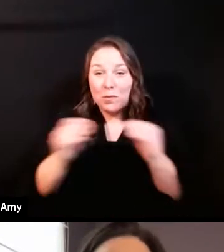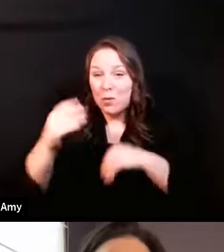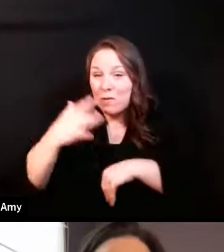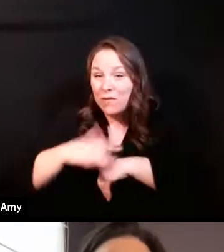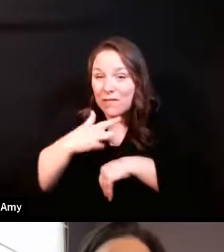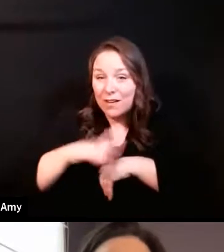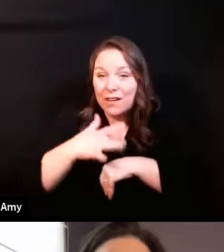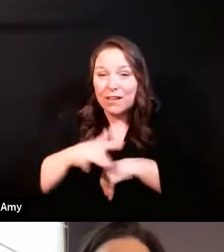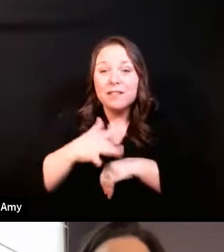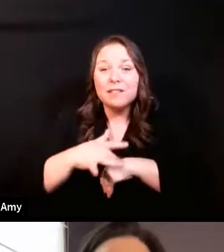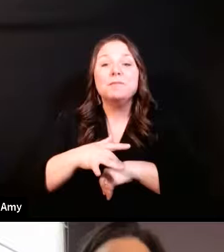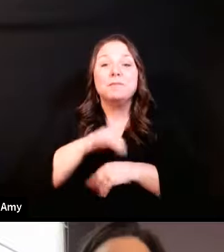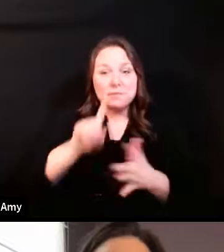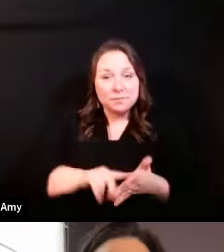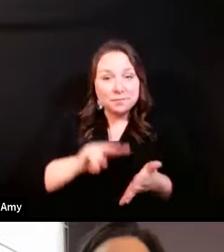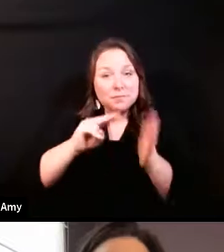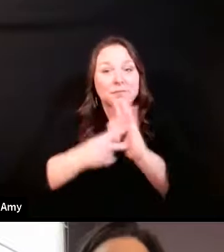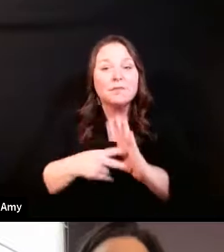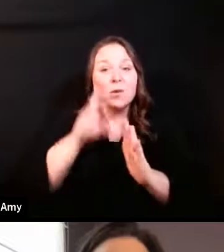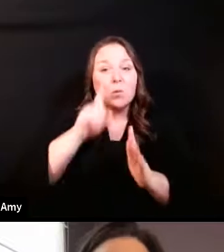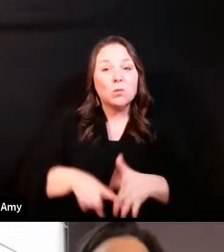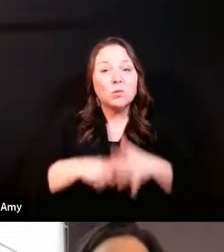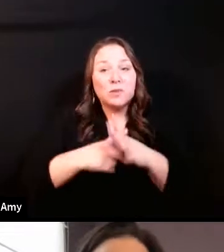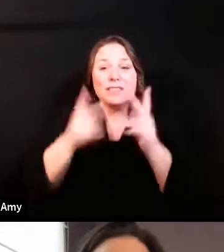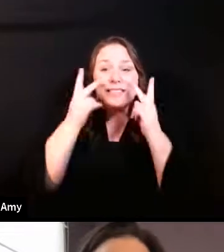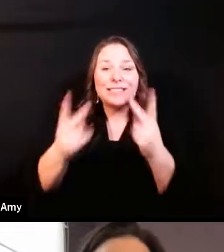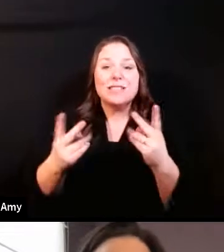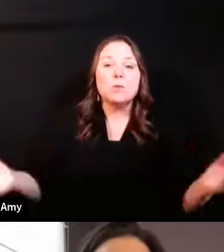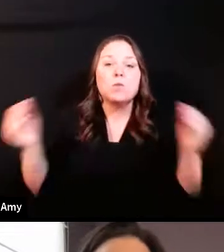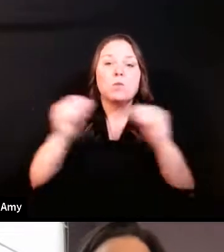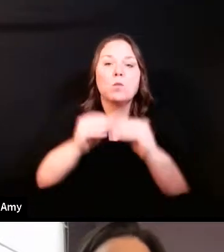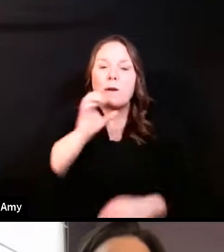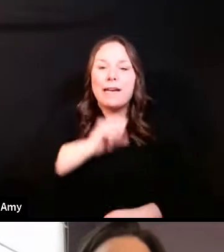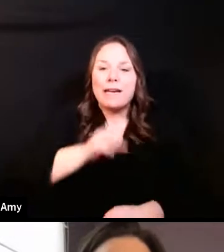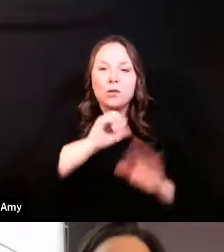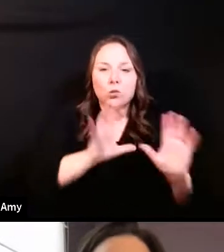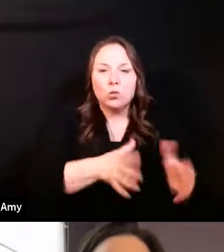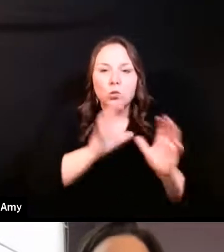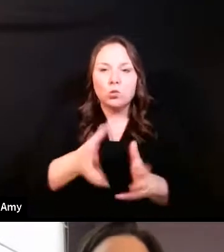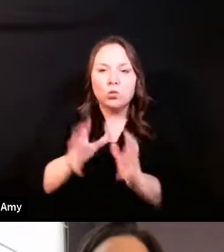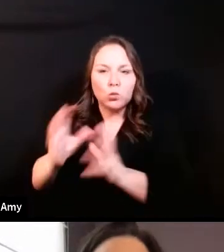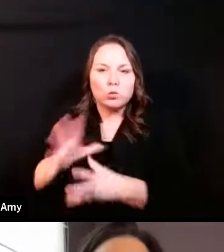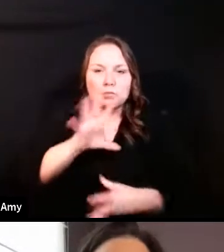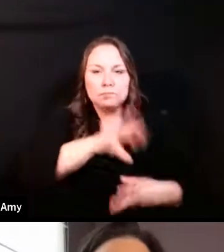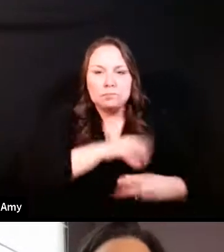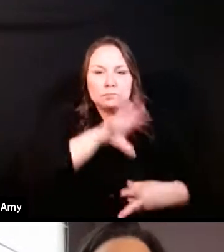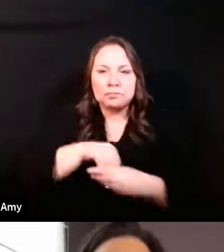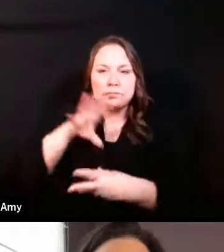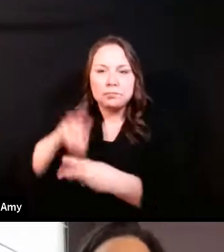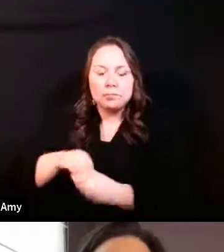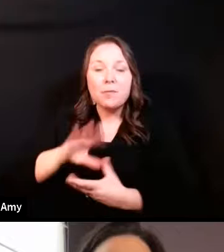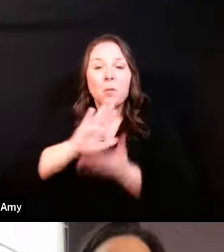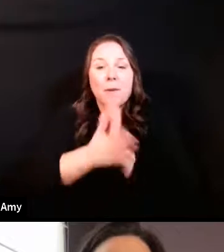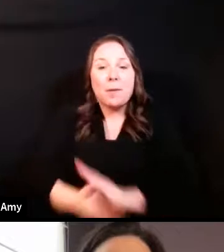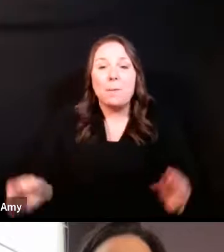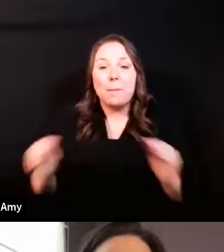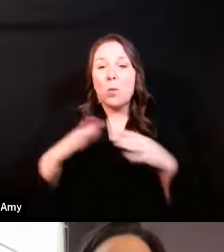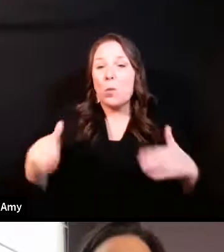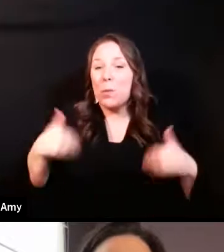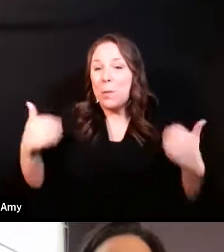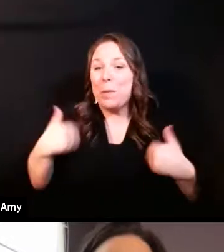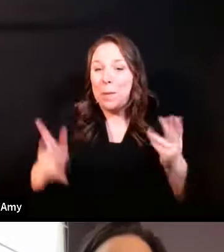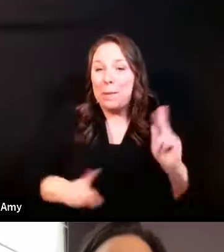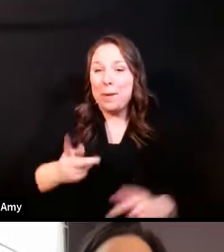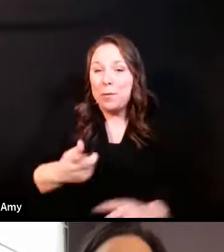available, we're going to start seeing more age groups eligible for inclusion. So we'll start seeing even younger people